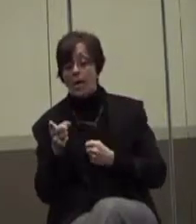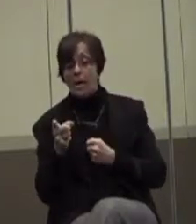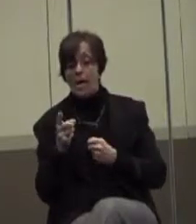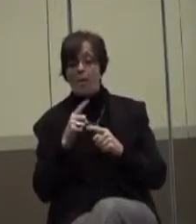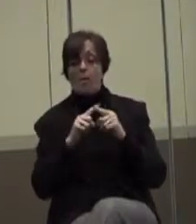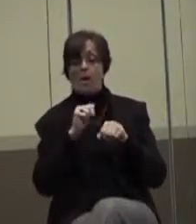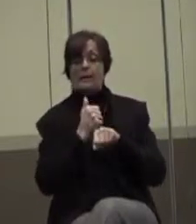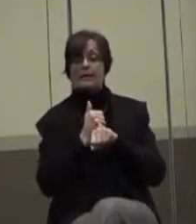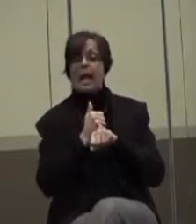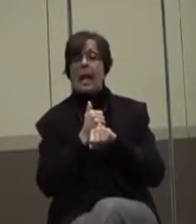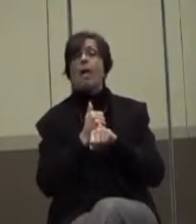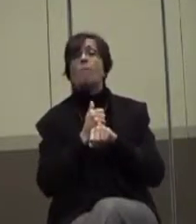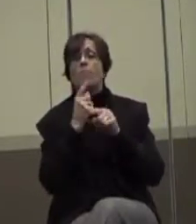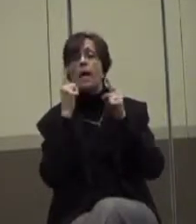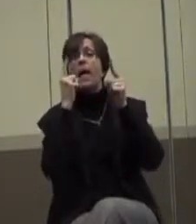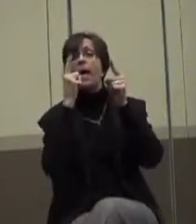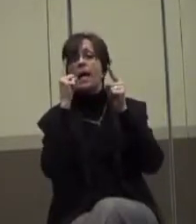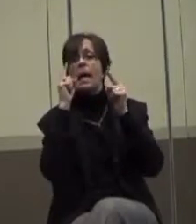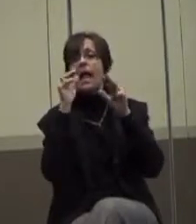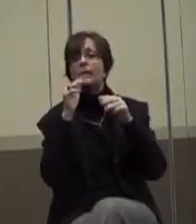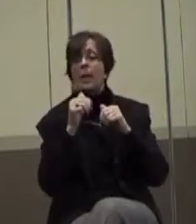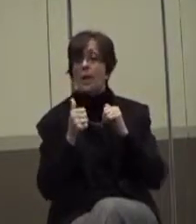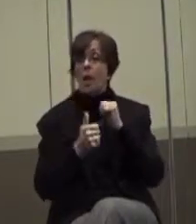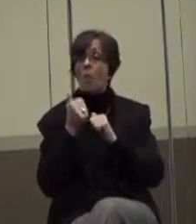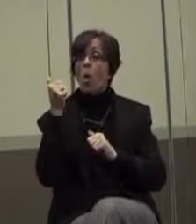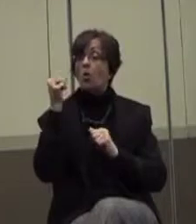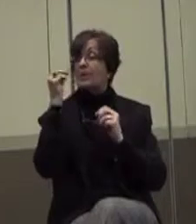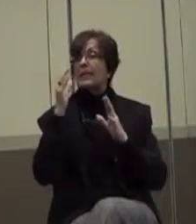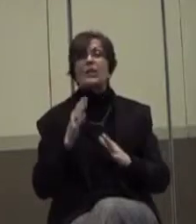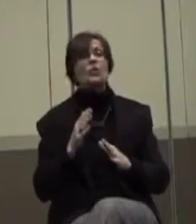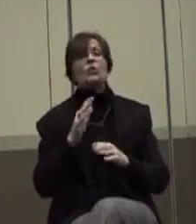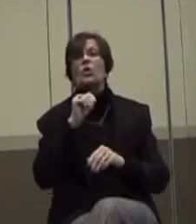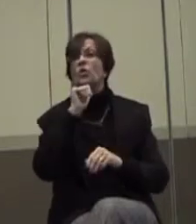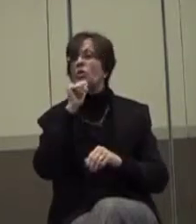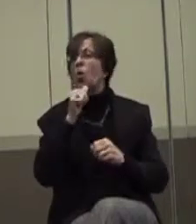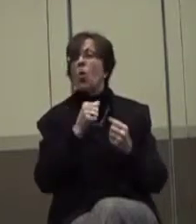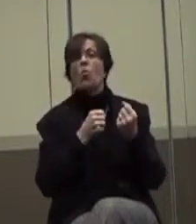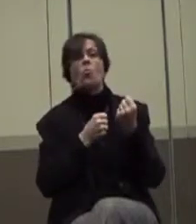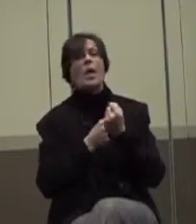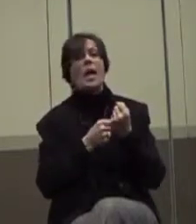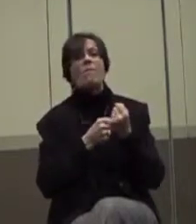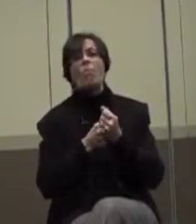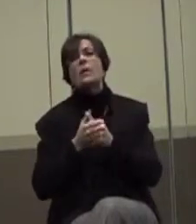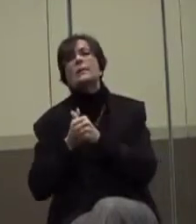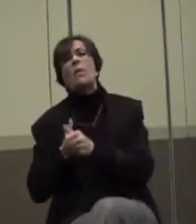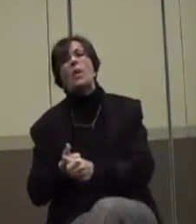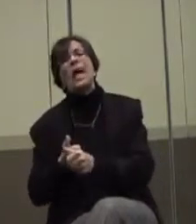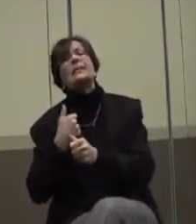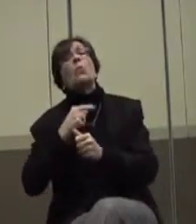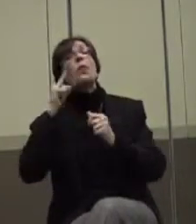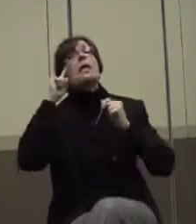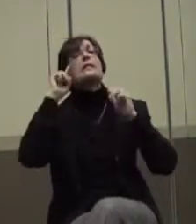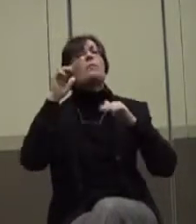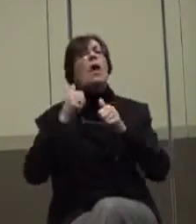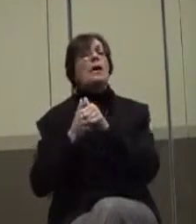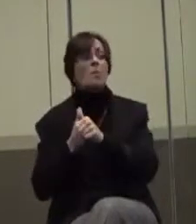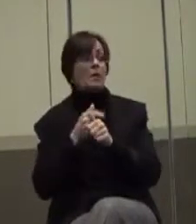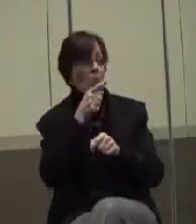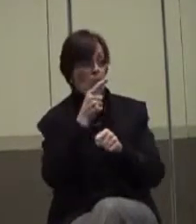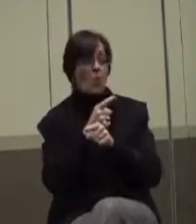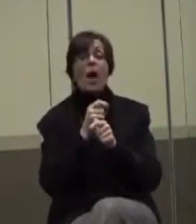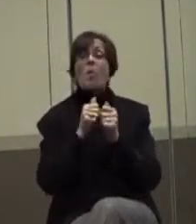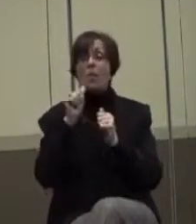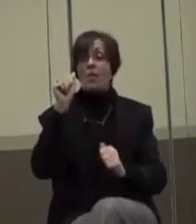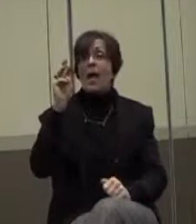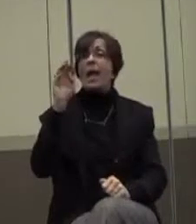but set up an expectation. You know, most teachers don't reinforce compliance. We expect compliance. But you're right. With Amy, this